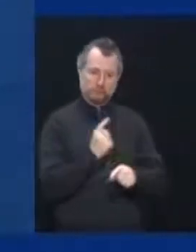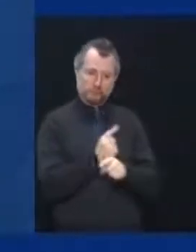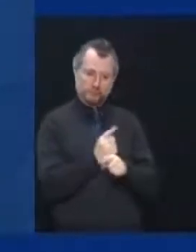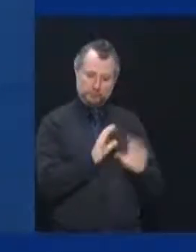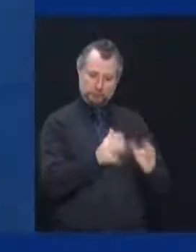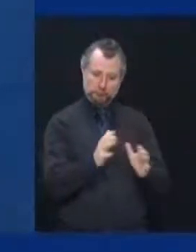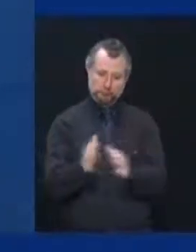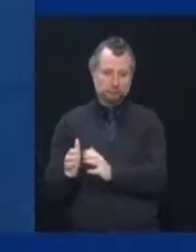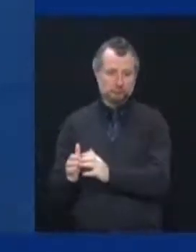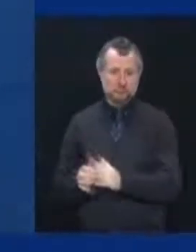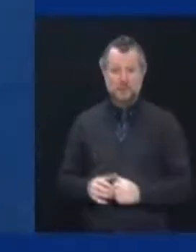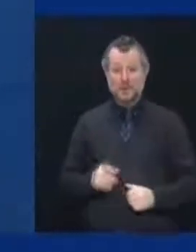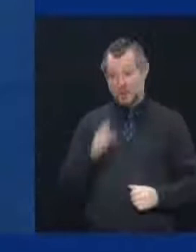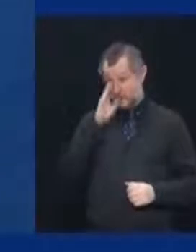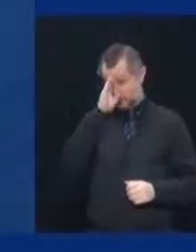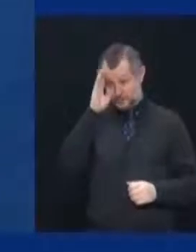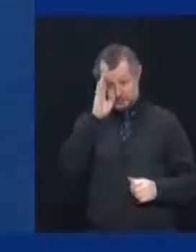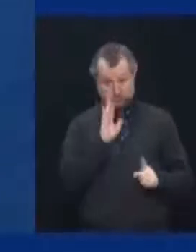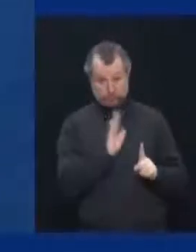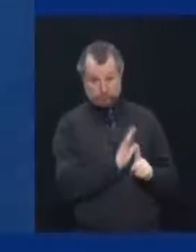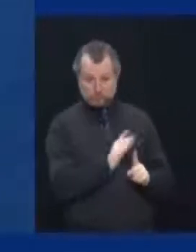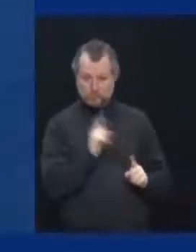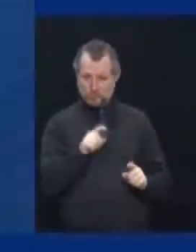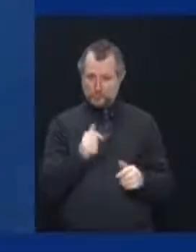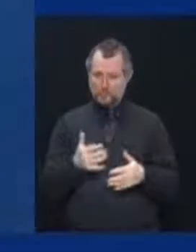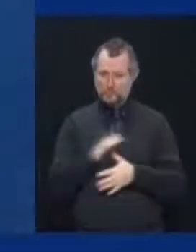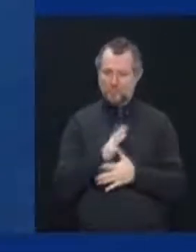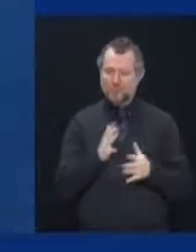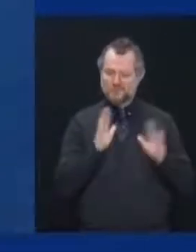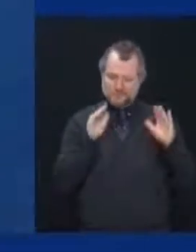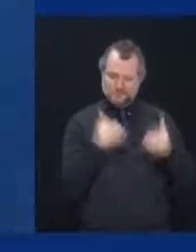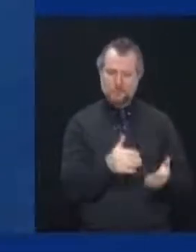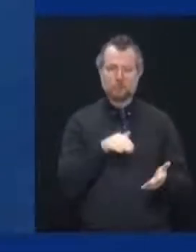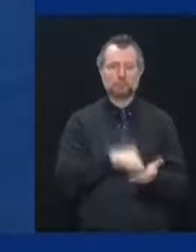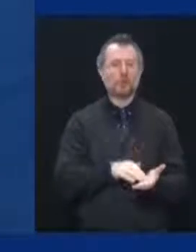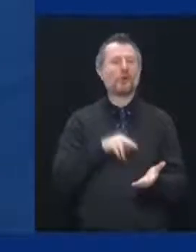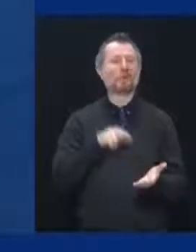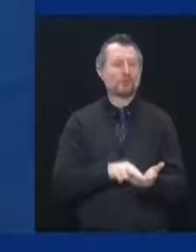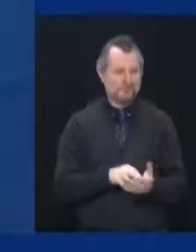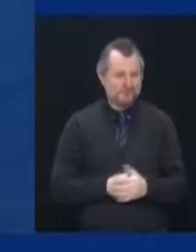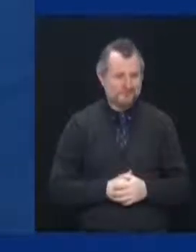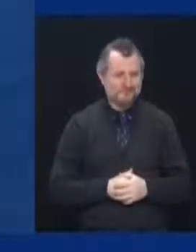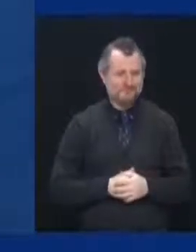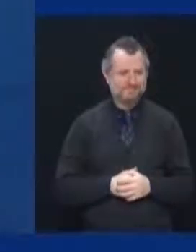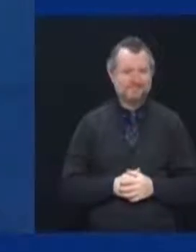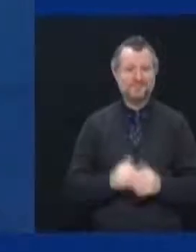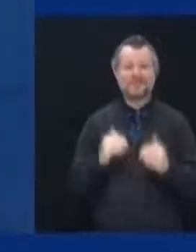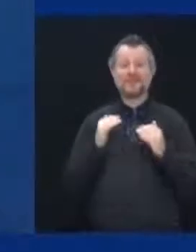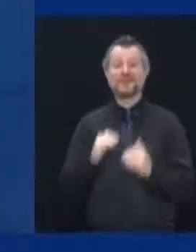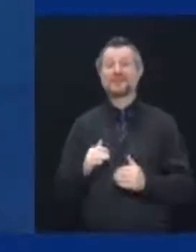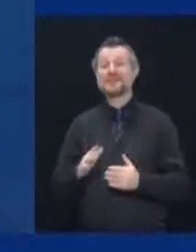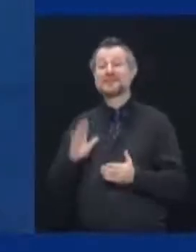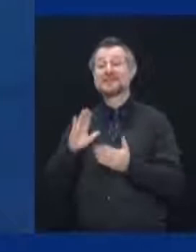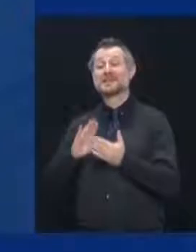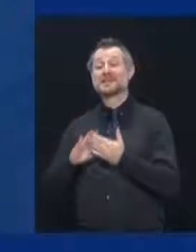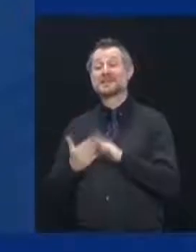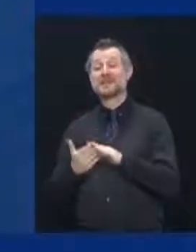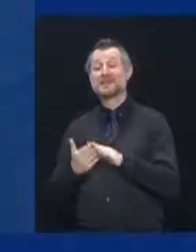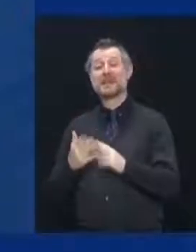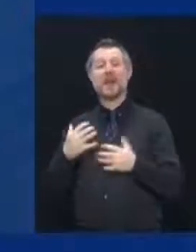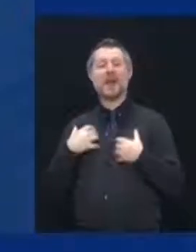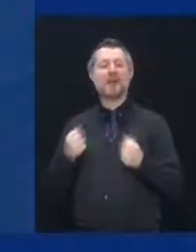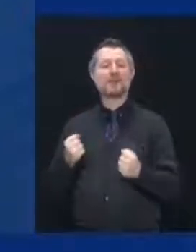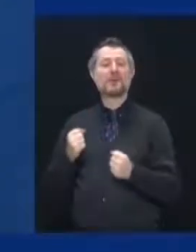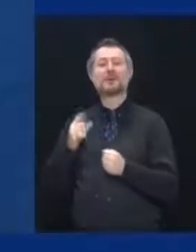Hospitals have to prioritize doctors and nurses. City, county health